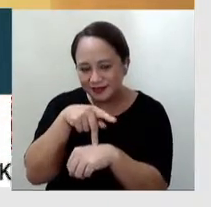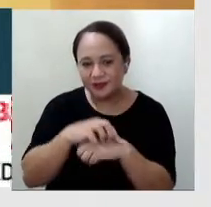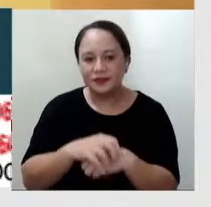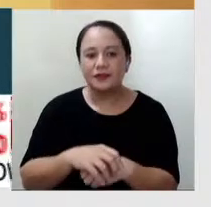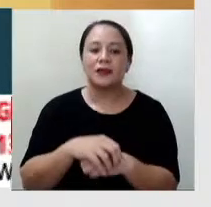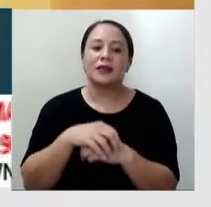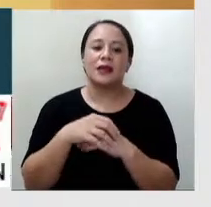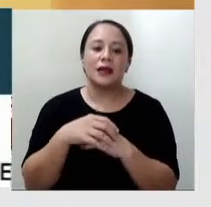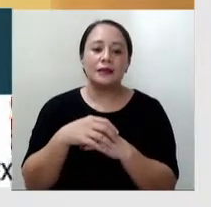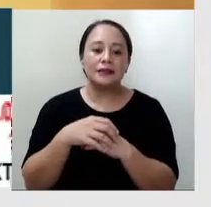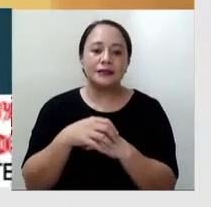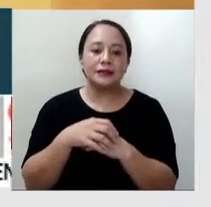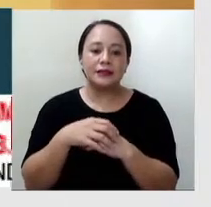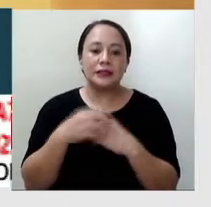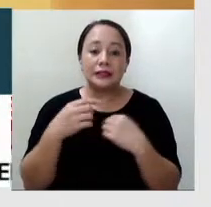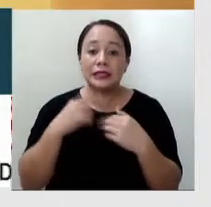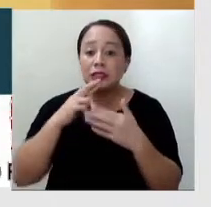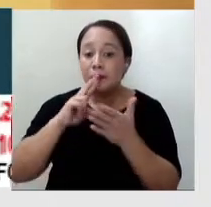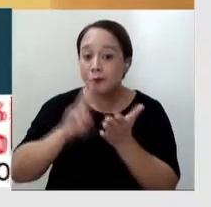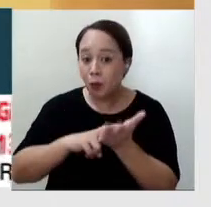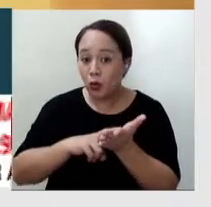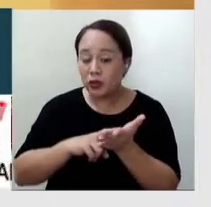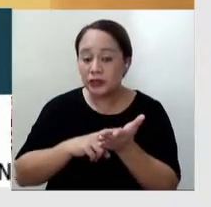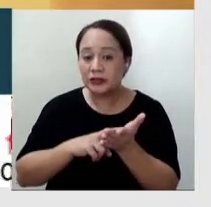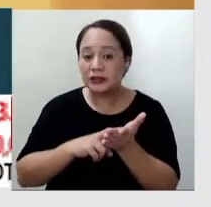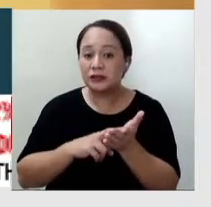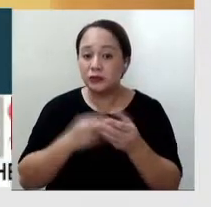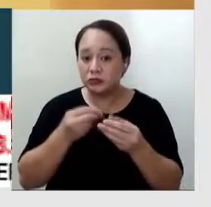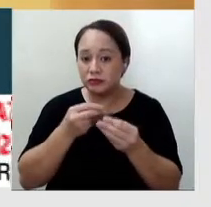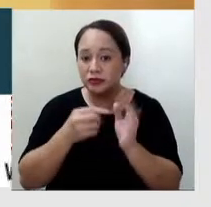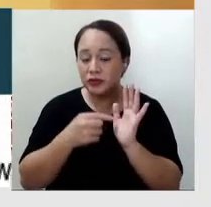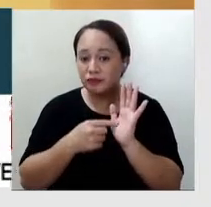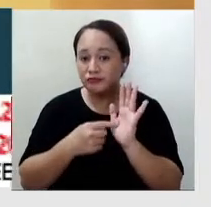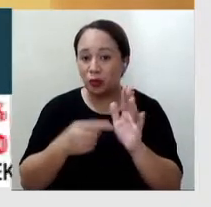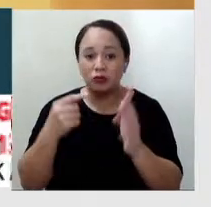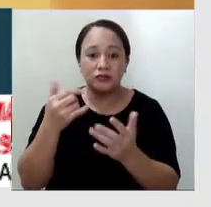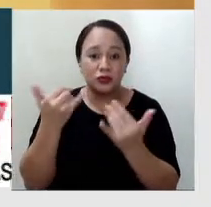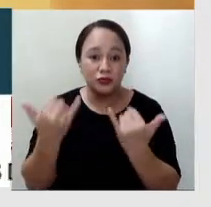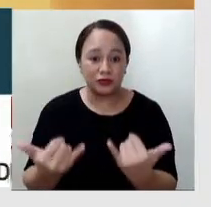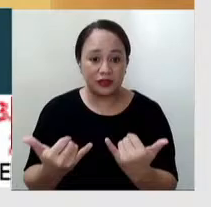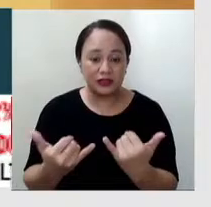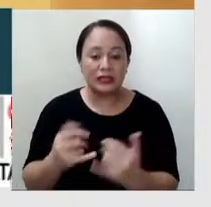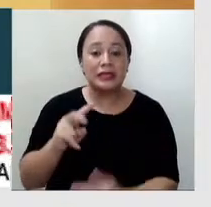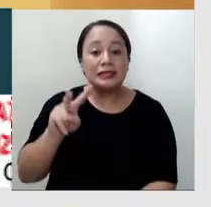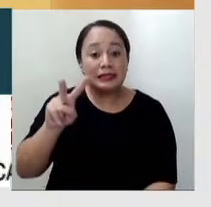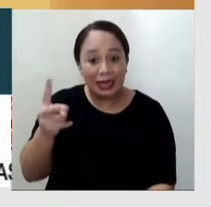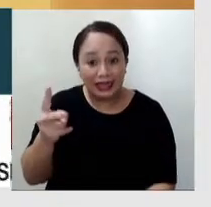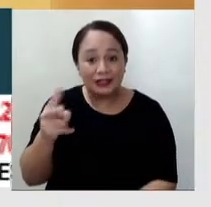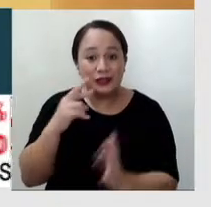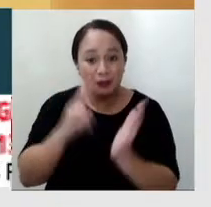And the report that was released today is a second in a series of three